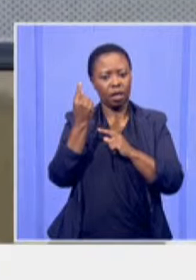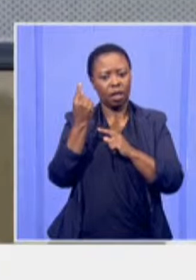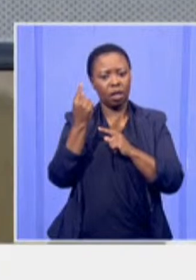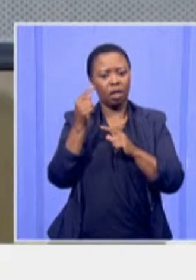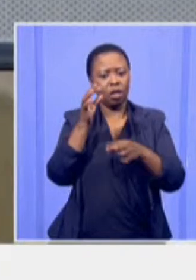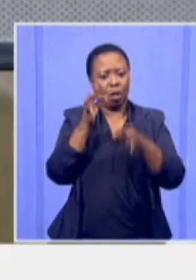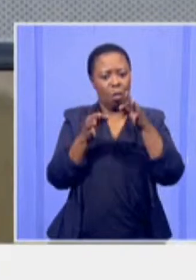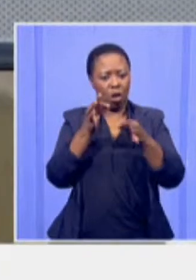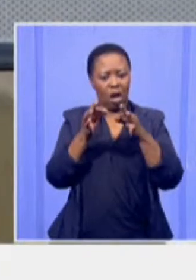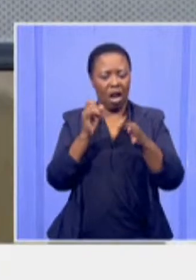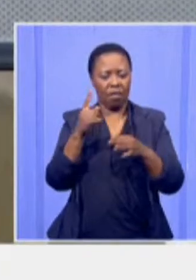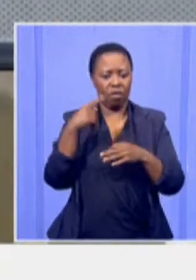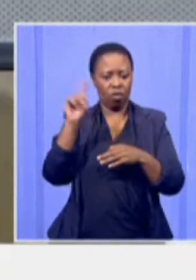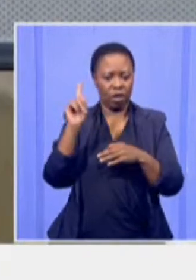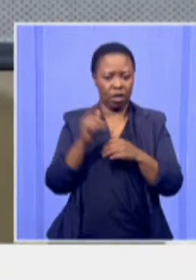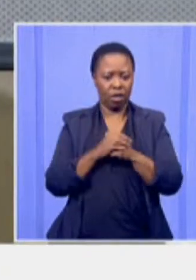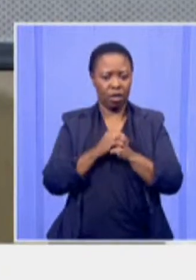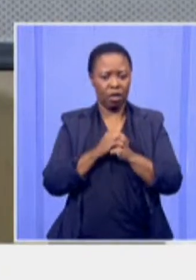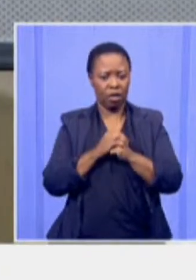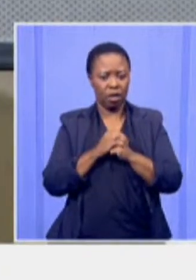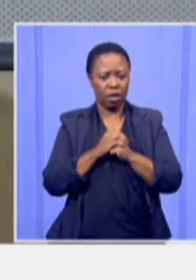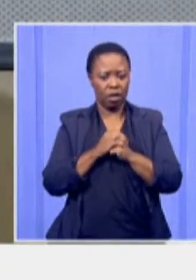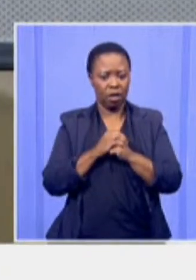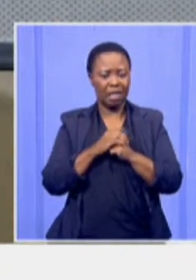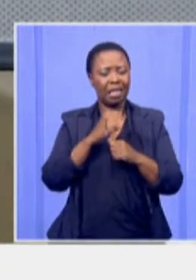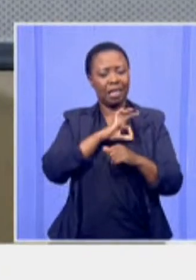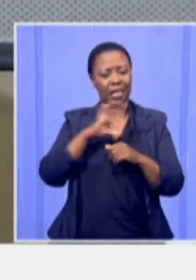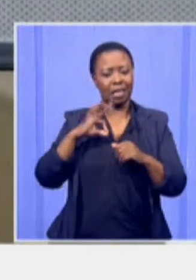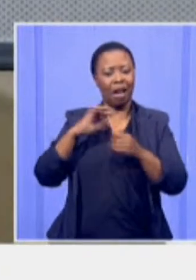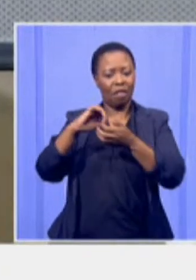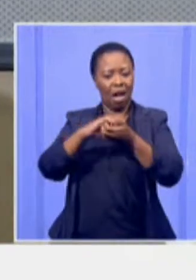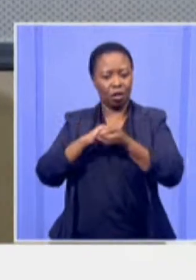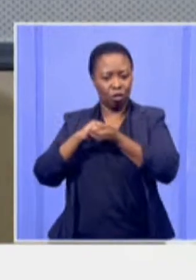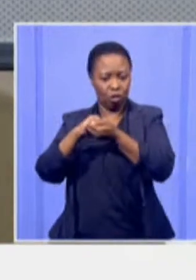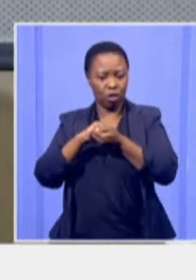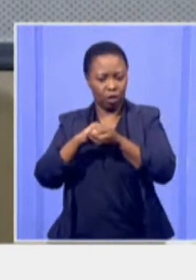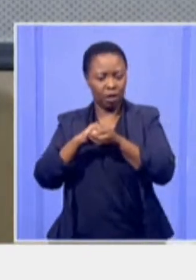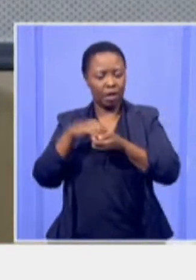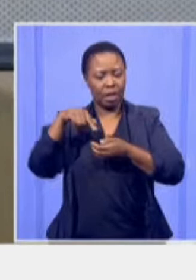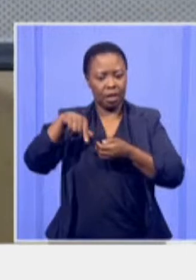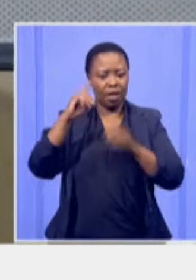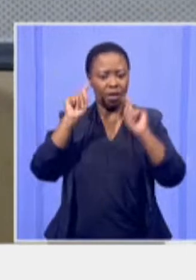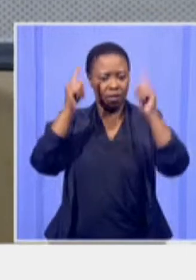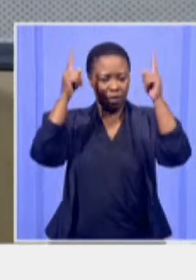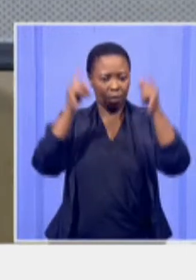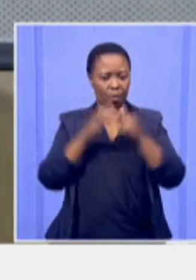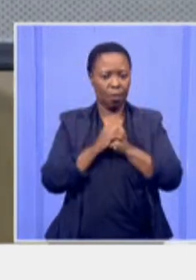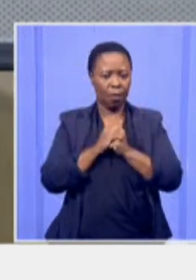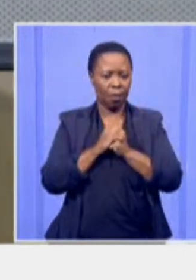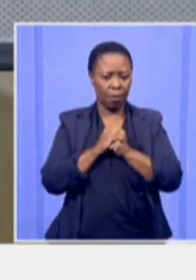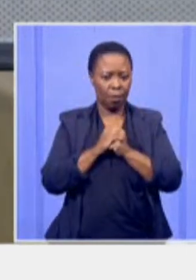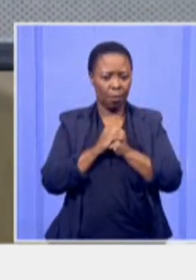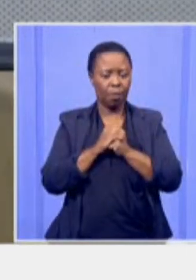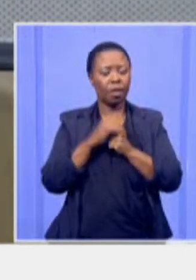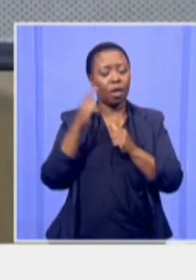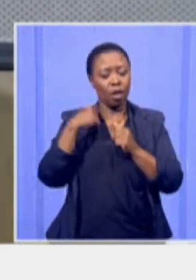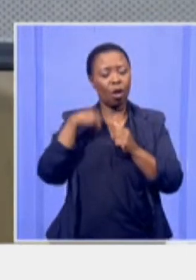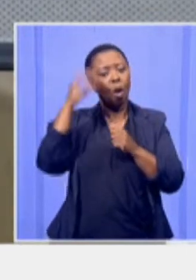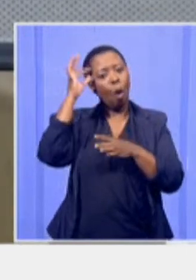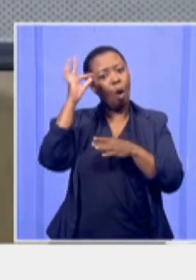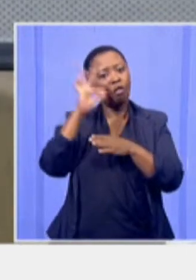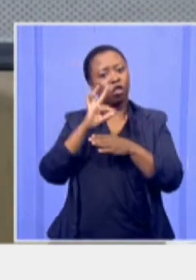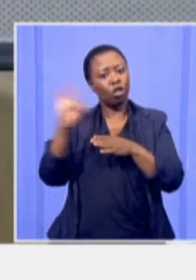correct. Then we have a staff association as well, and for academics. We had an official event planned for